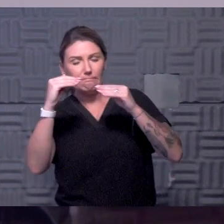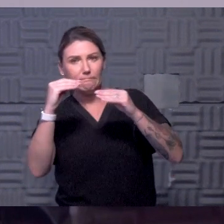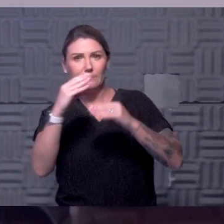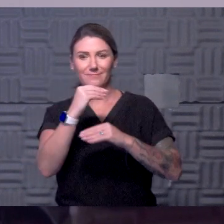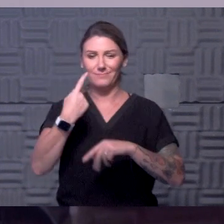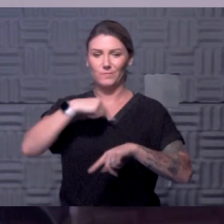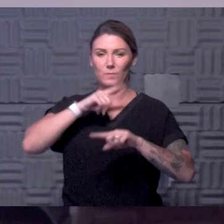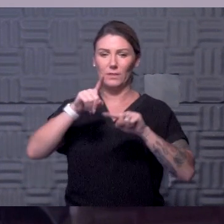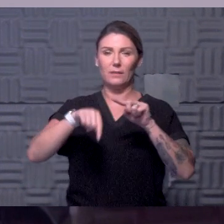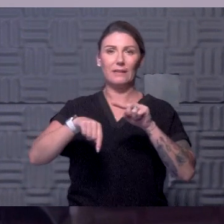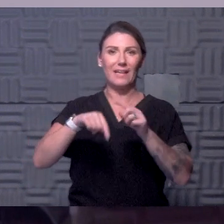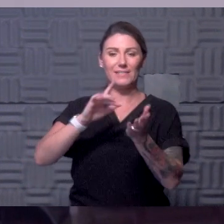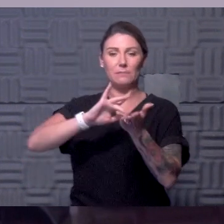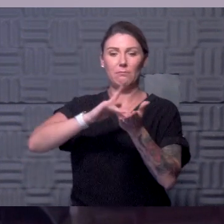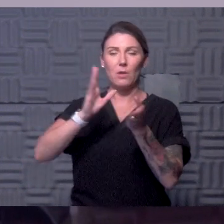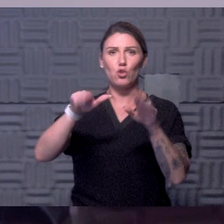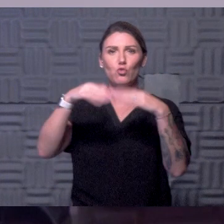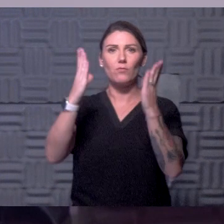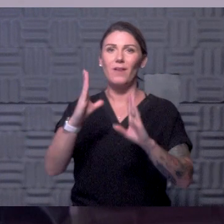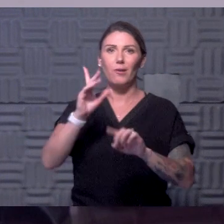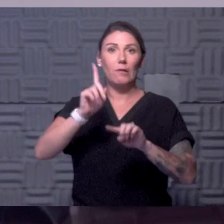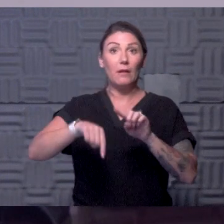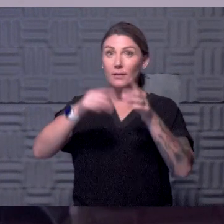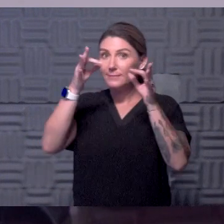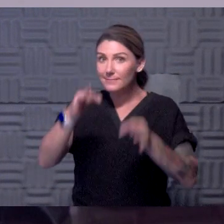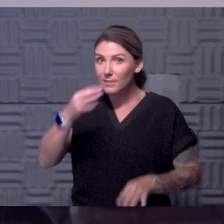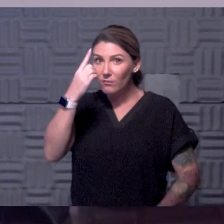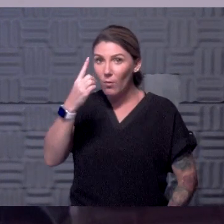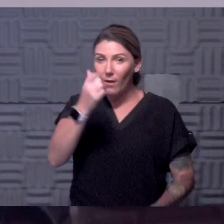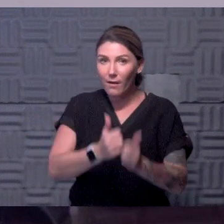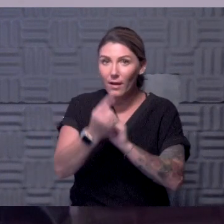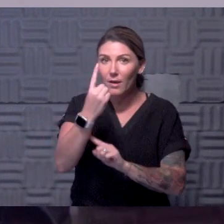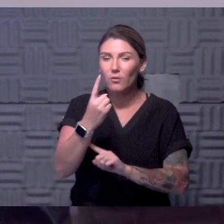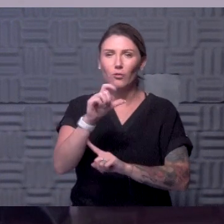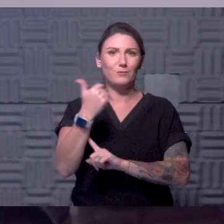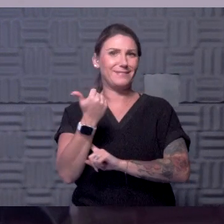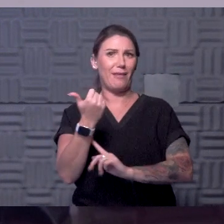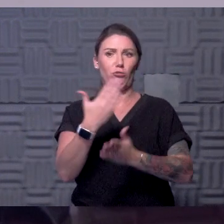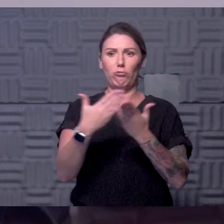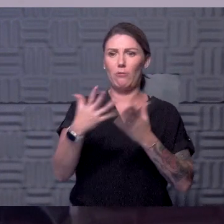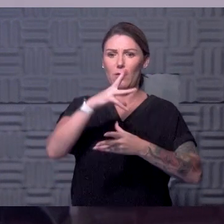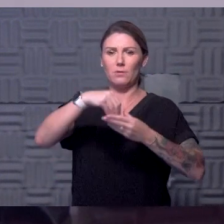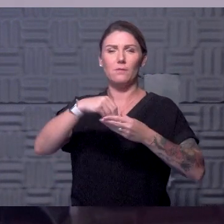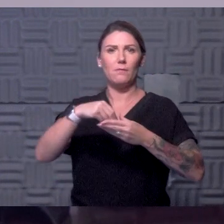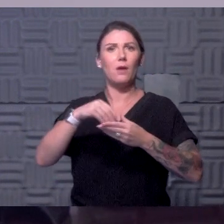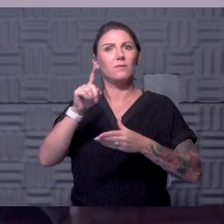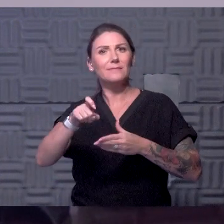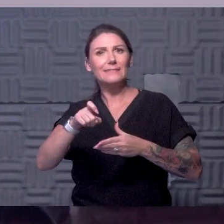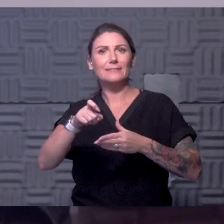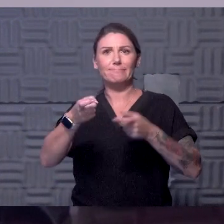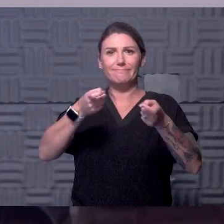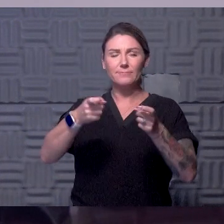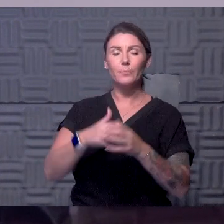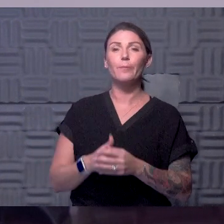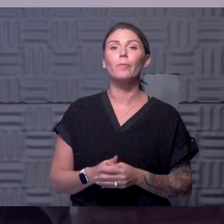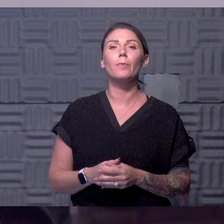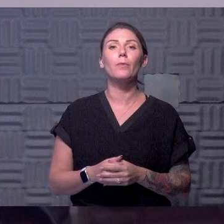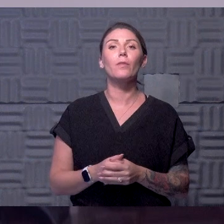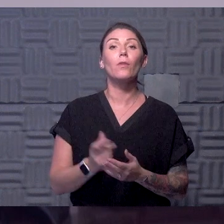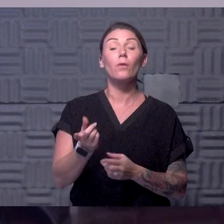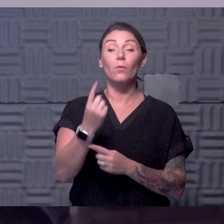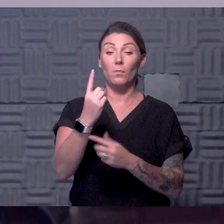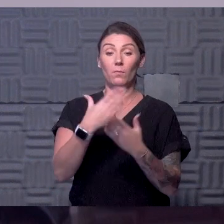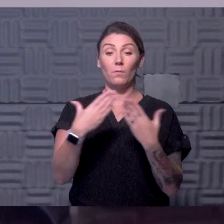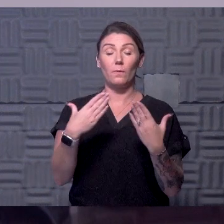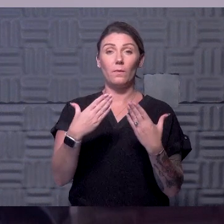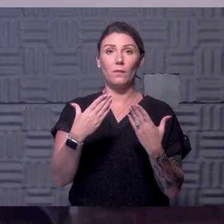medical providers, make the decision for them. They have so many other factors that they have to deal with. One of the things, though, that when people